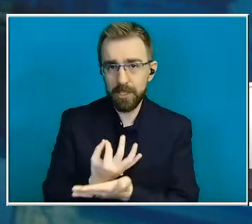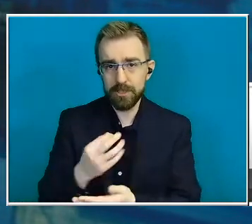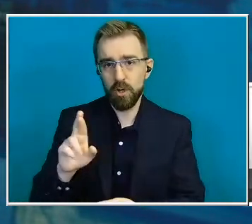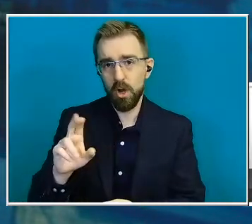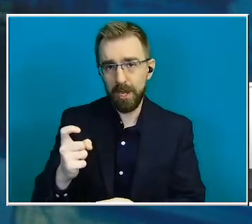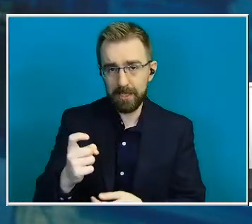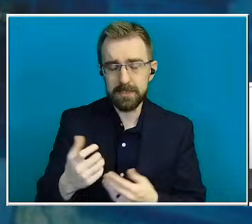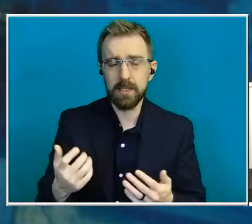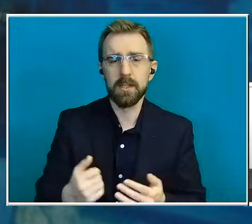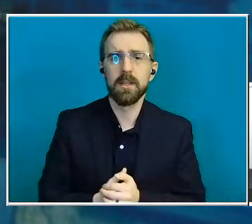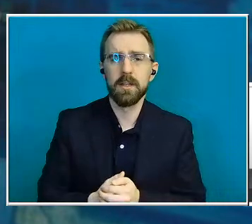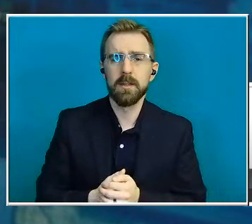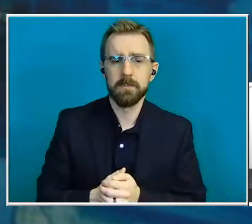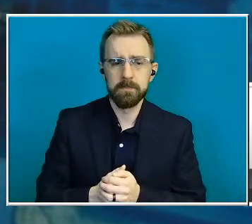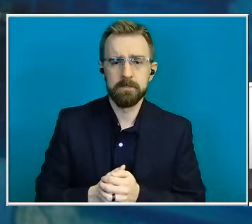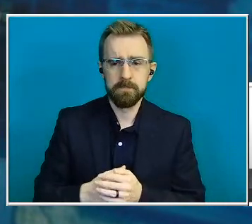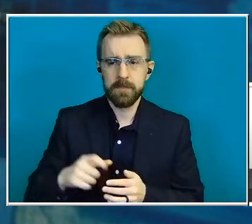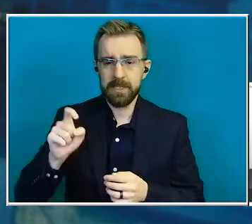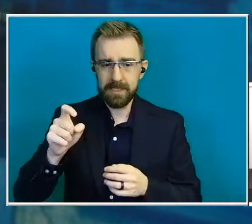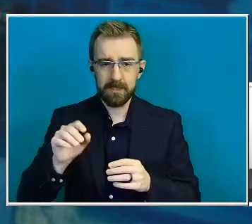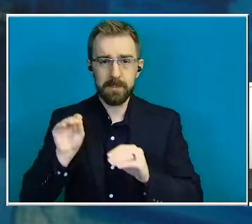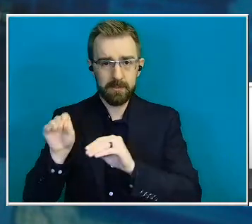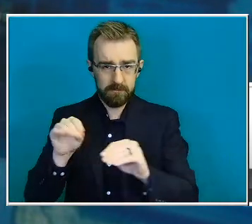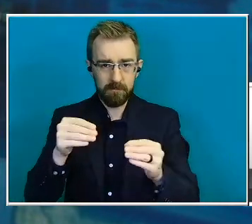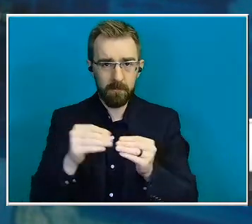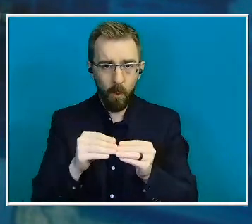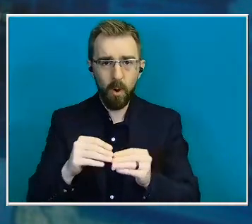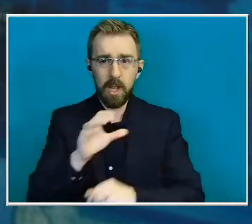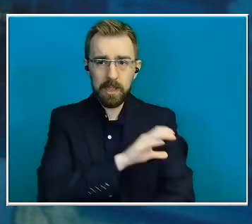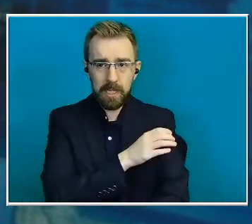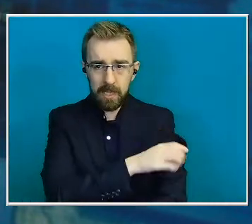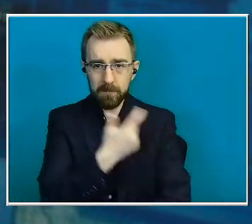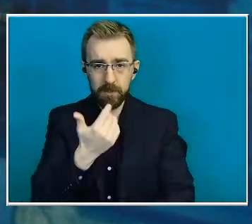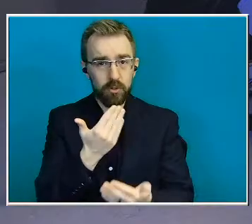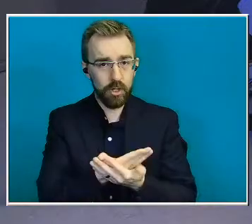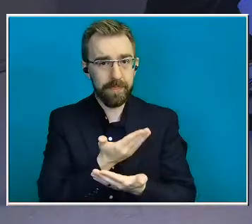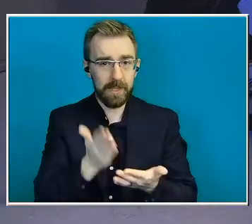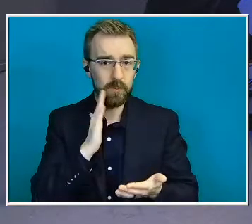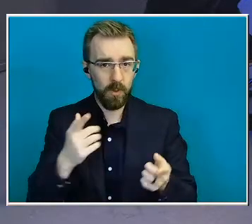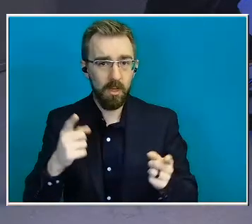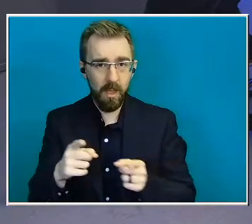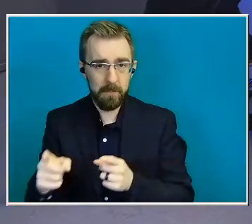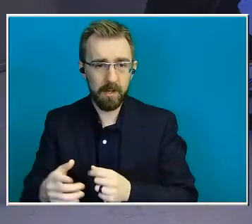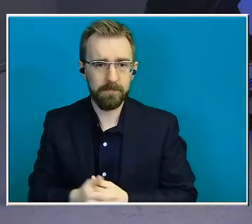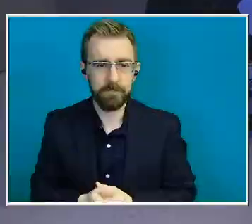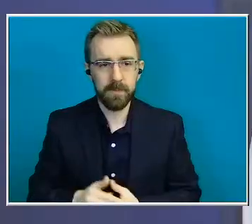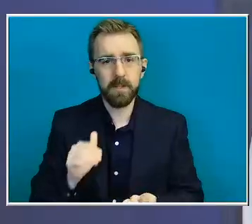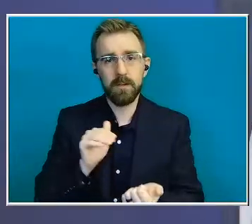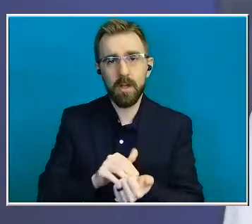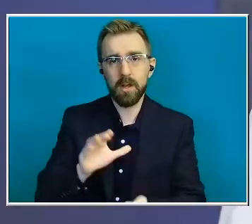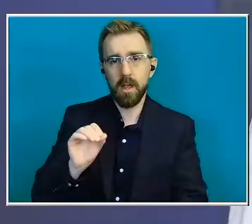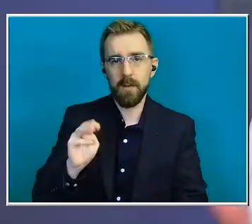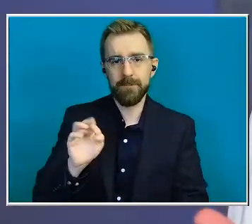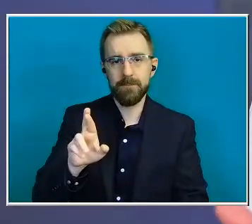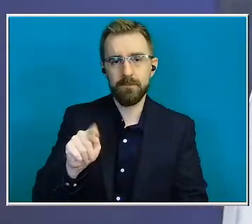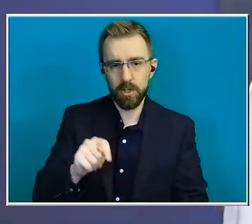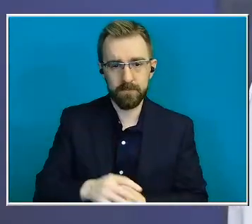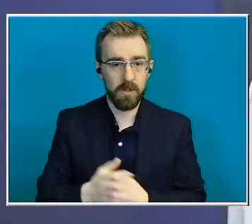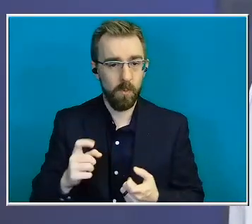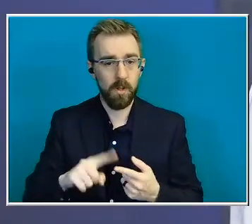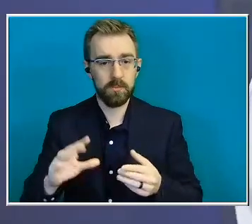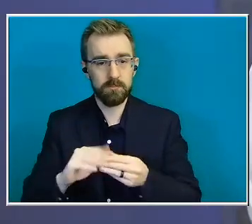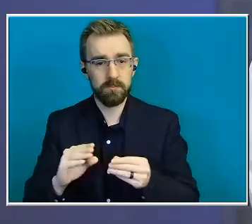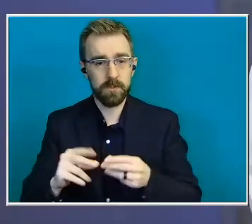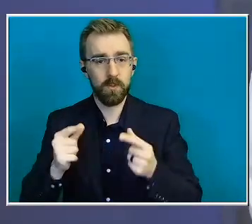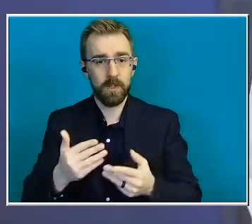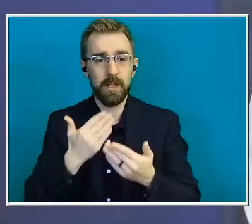It needs to be in more clinics because good things happen. Dr. Comfort? I just want to say a quick thank you. Use my time to